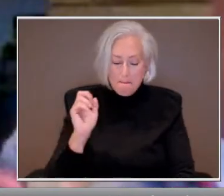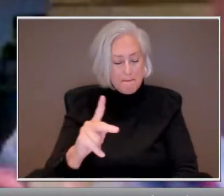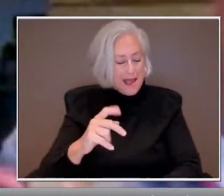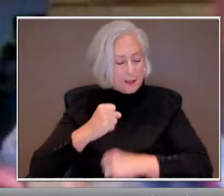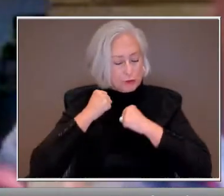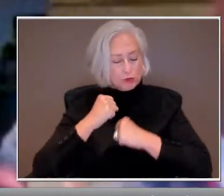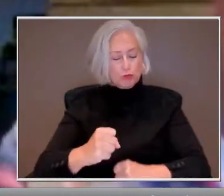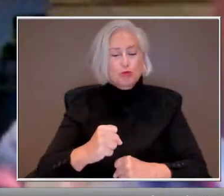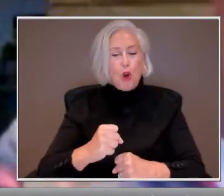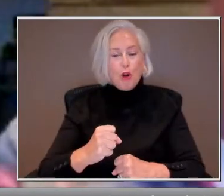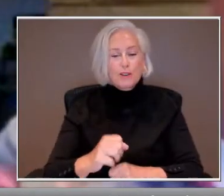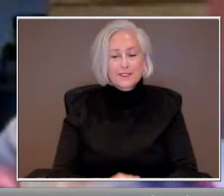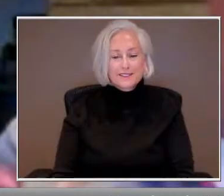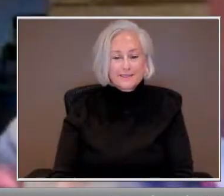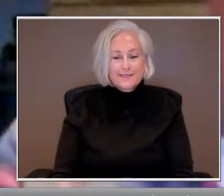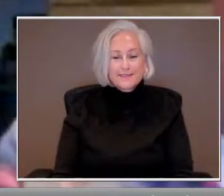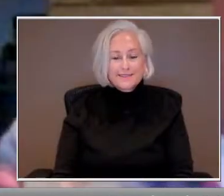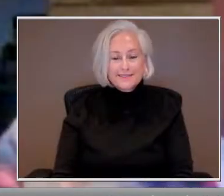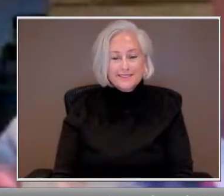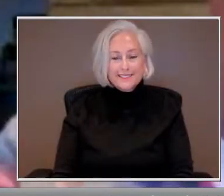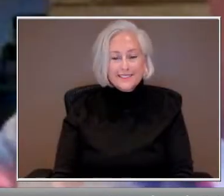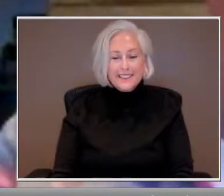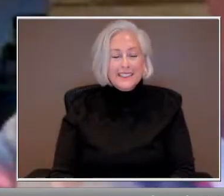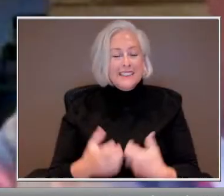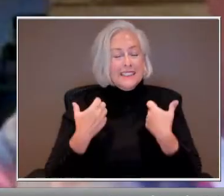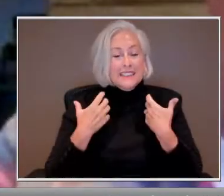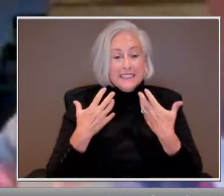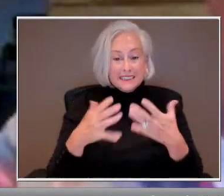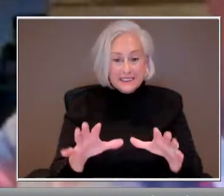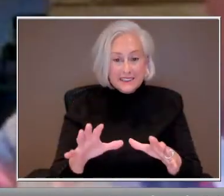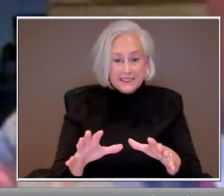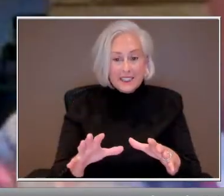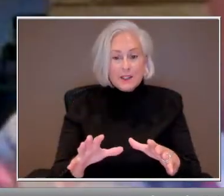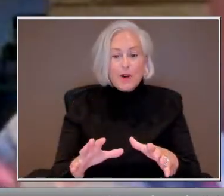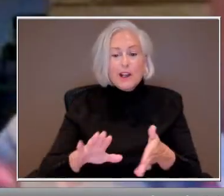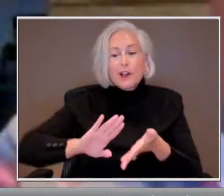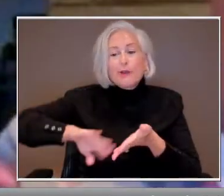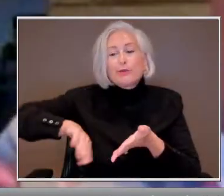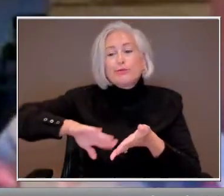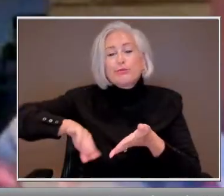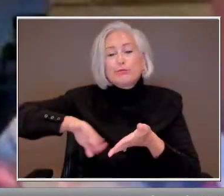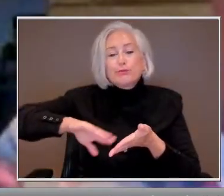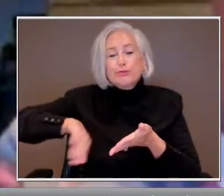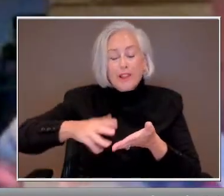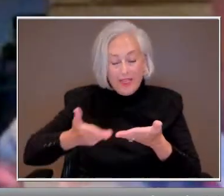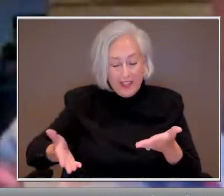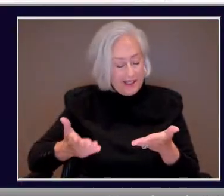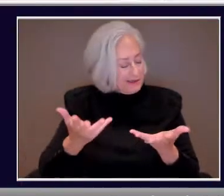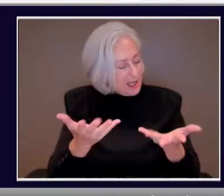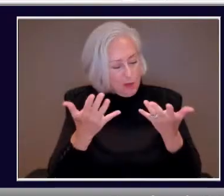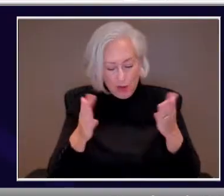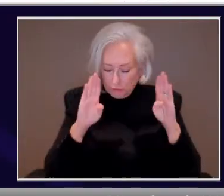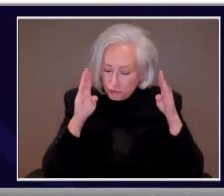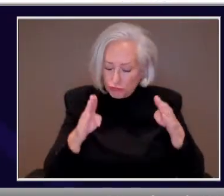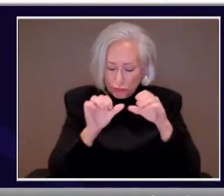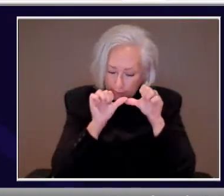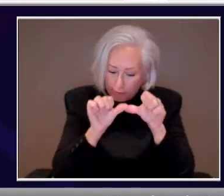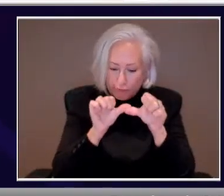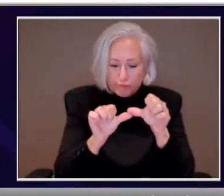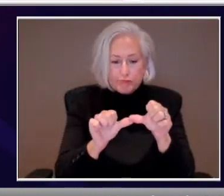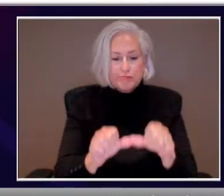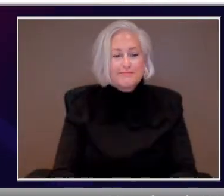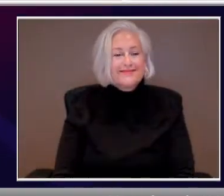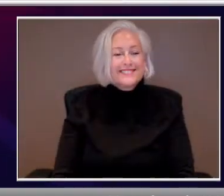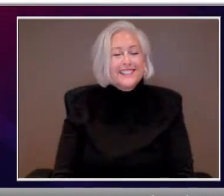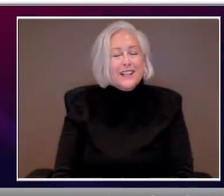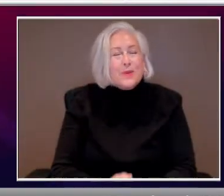I didn't want to put anything to the side. I just wanted to keep going. We love hearing that you're